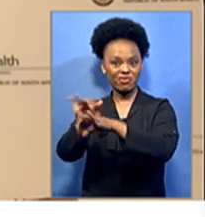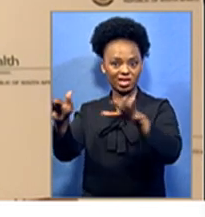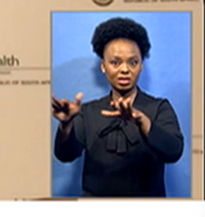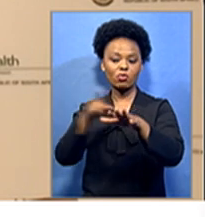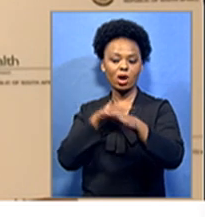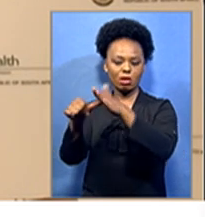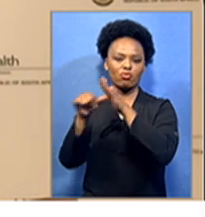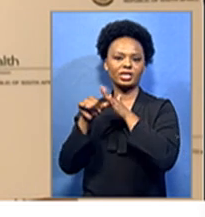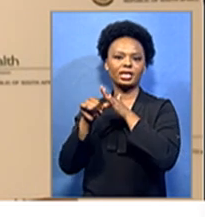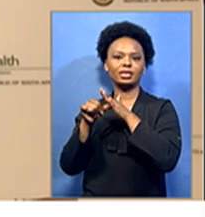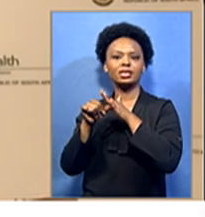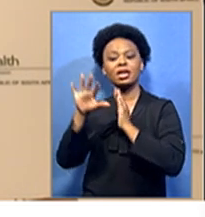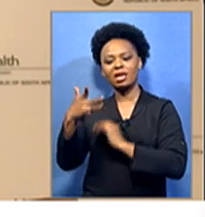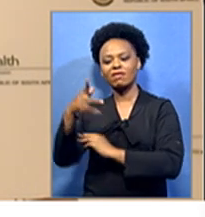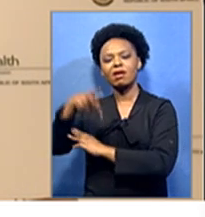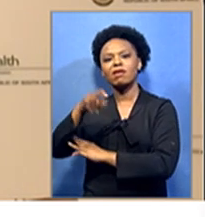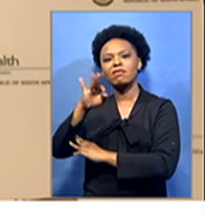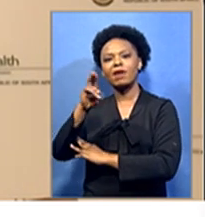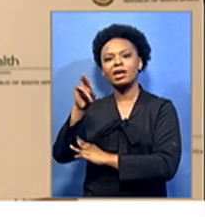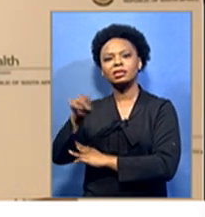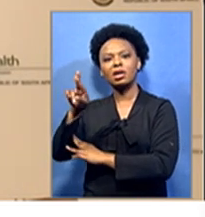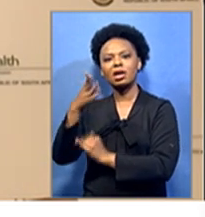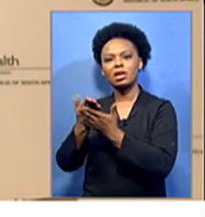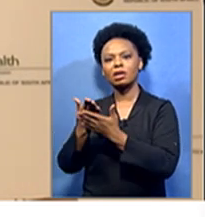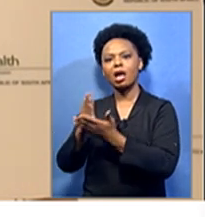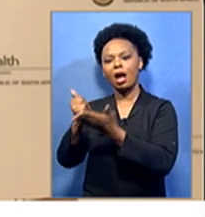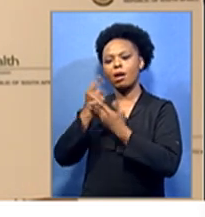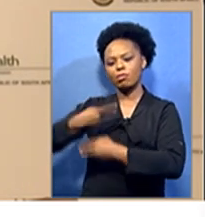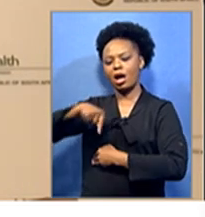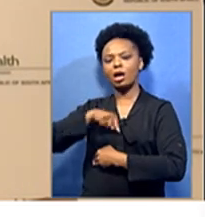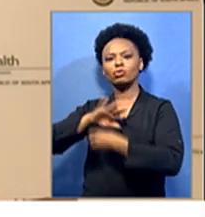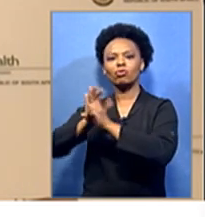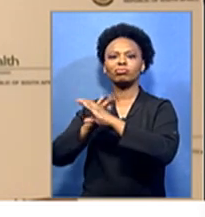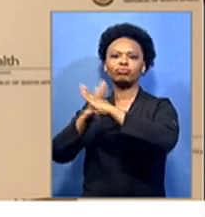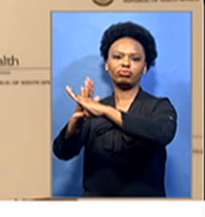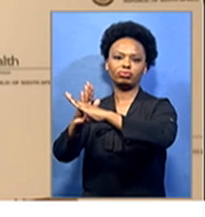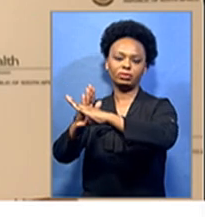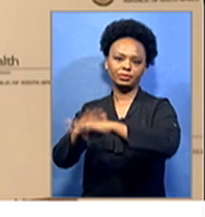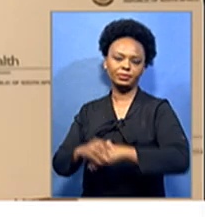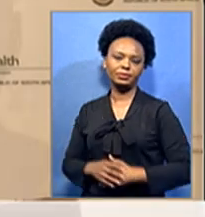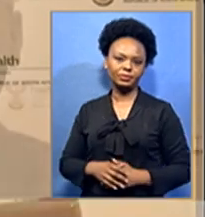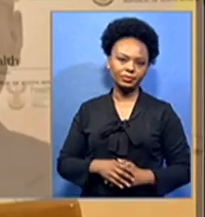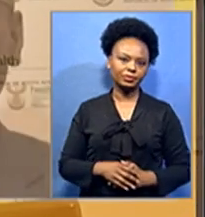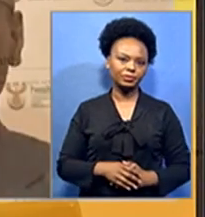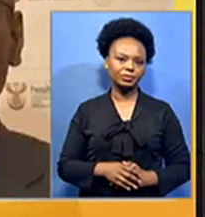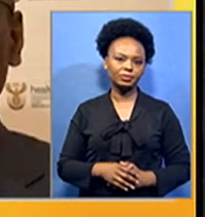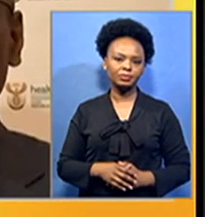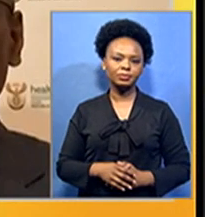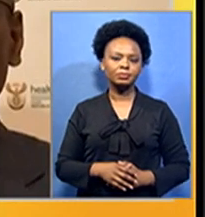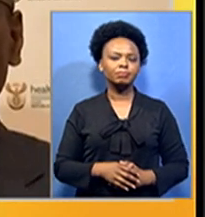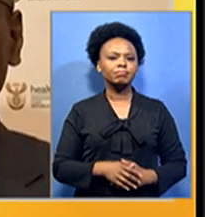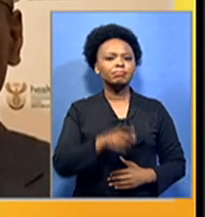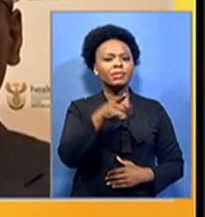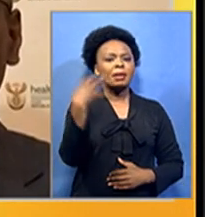know what to anticipate in the following few months. Yeah. So, Minister, the date